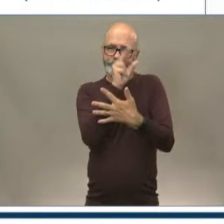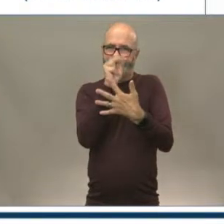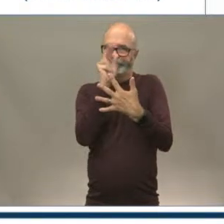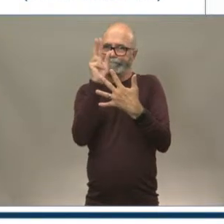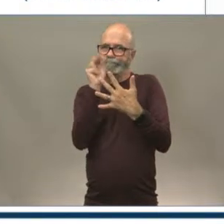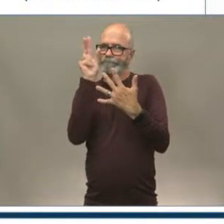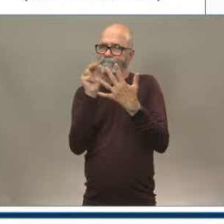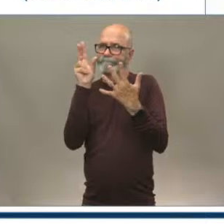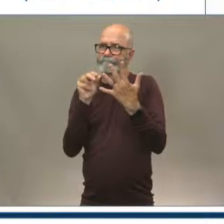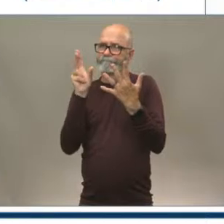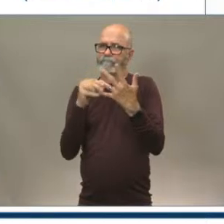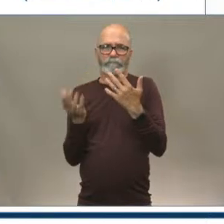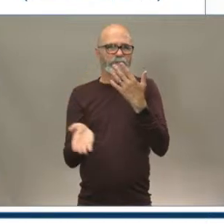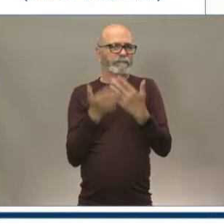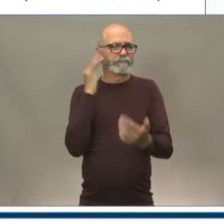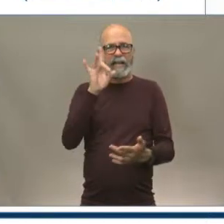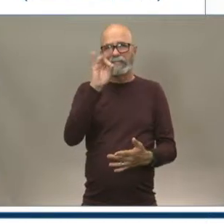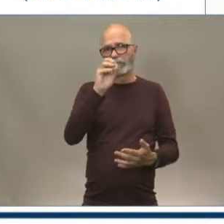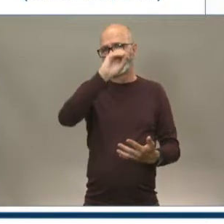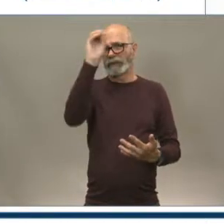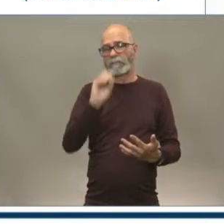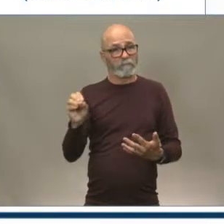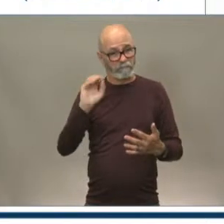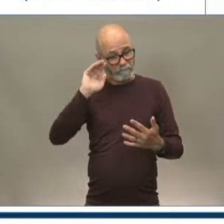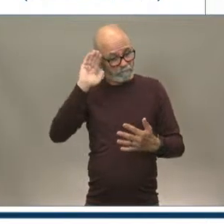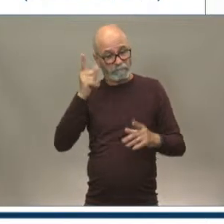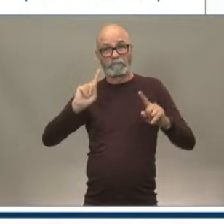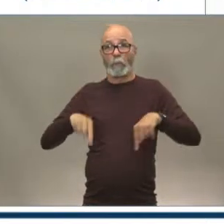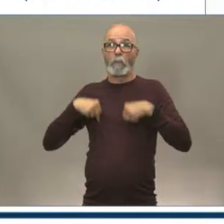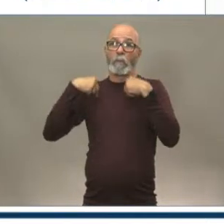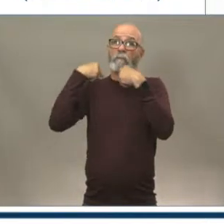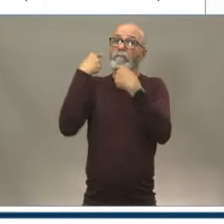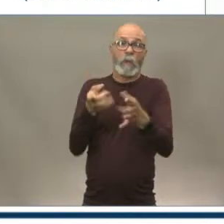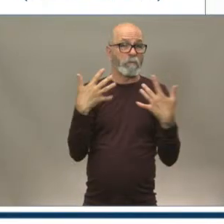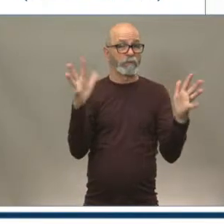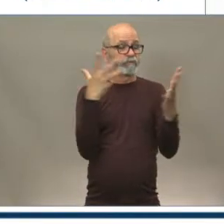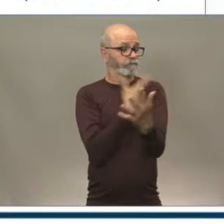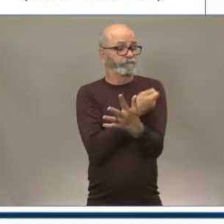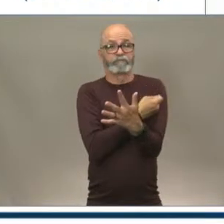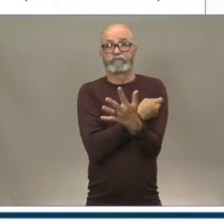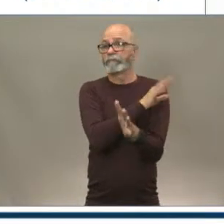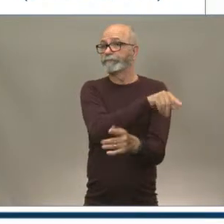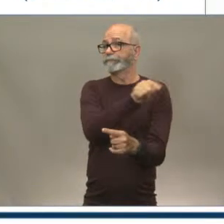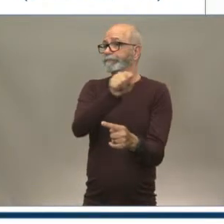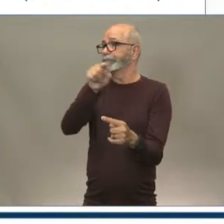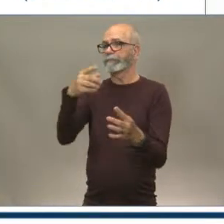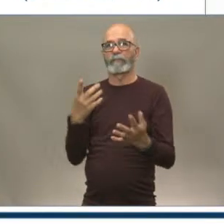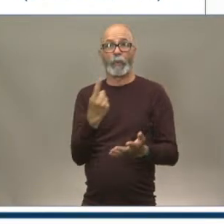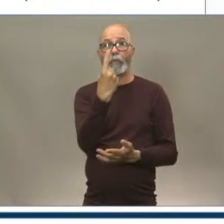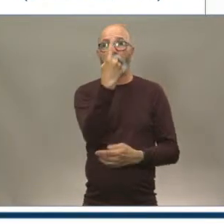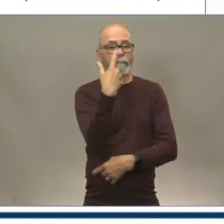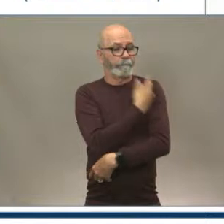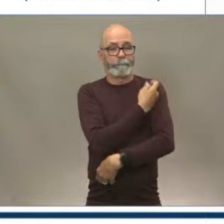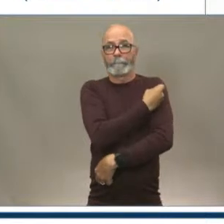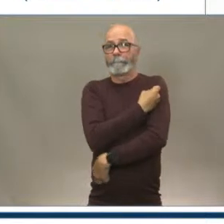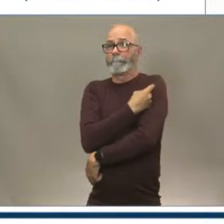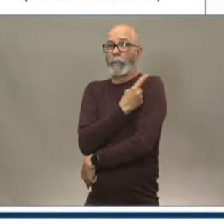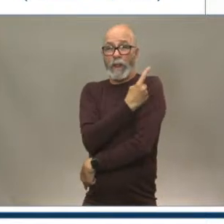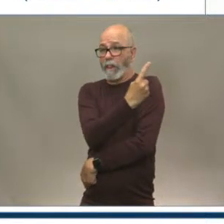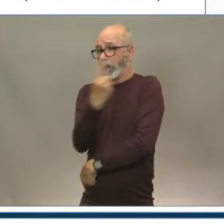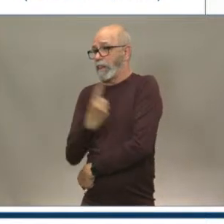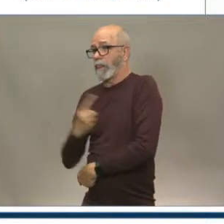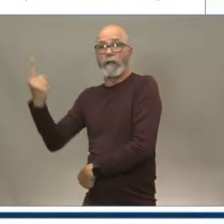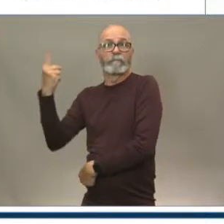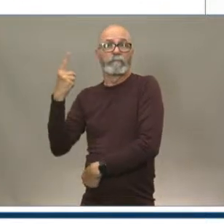over 80% of people for those who've received at least one dose of vaccine. For those is